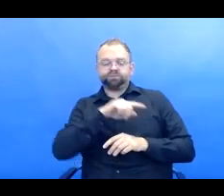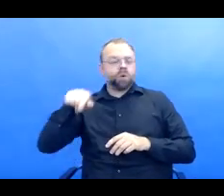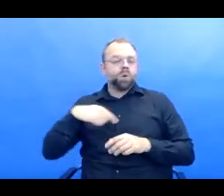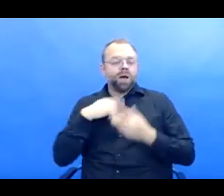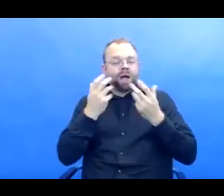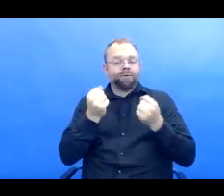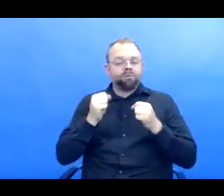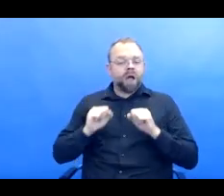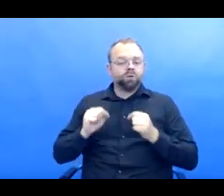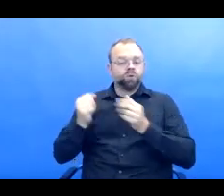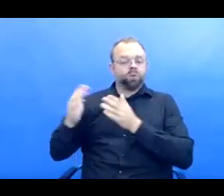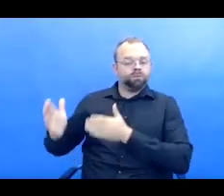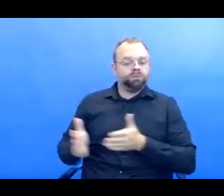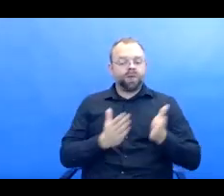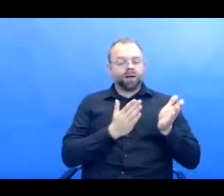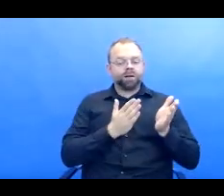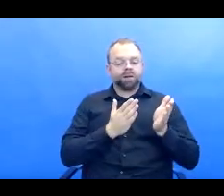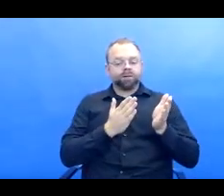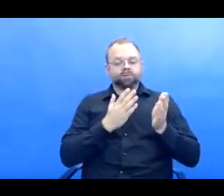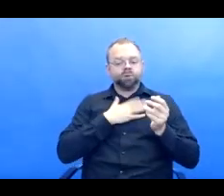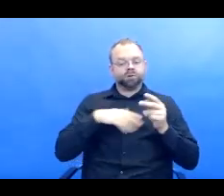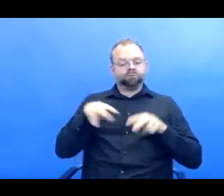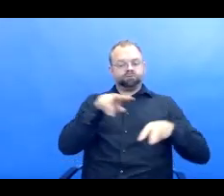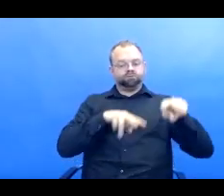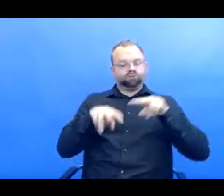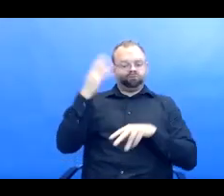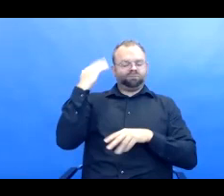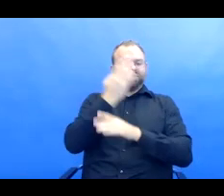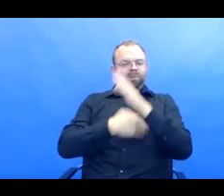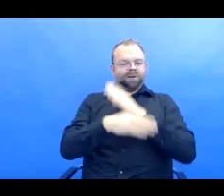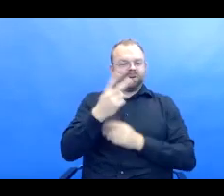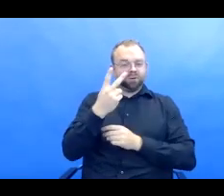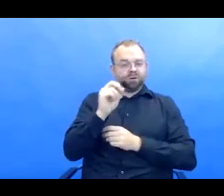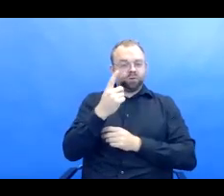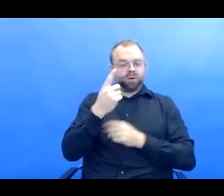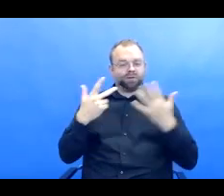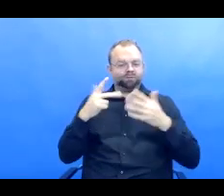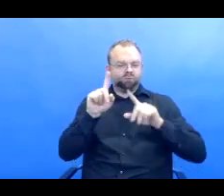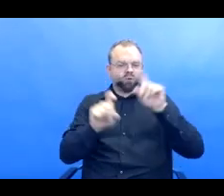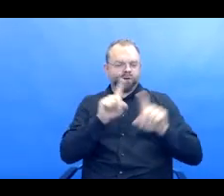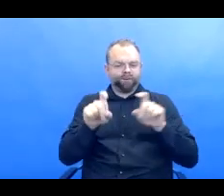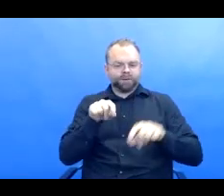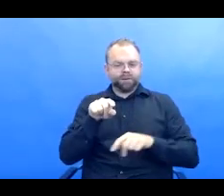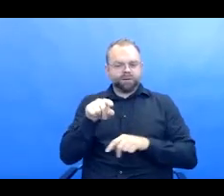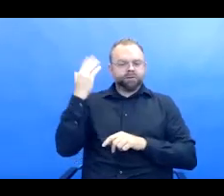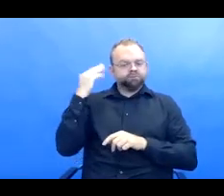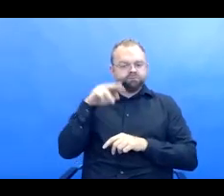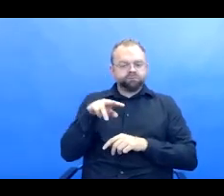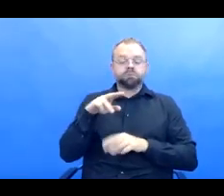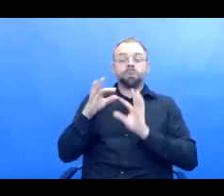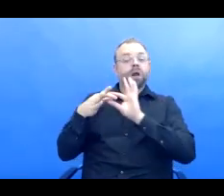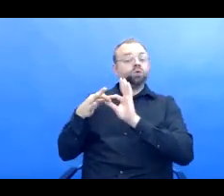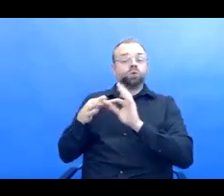National Council for Persons with Disabilities. The mandate of the National Council for Persons with Disabilities is first